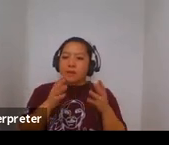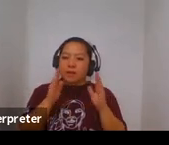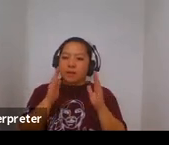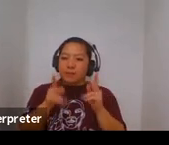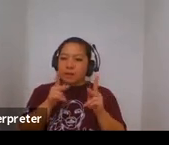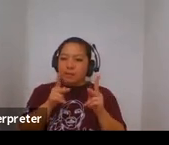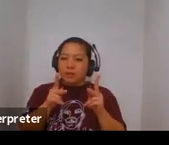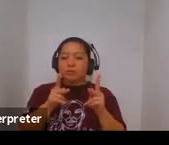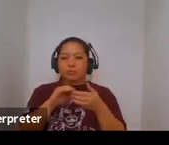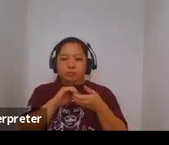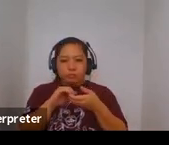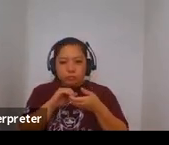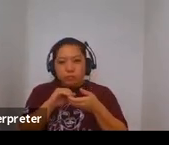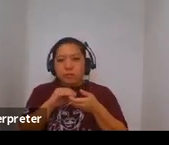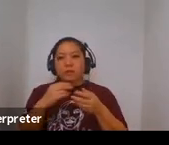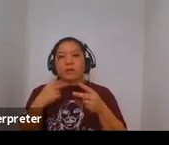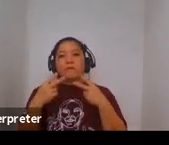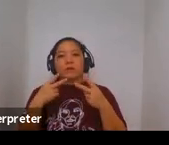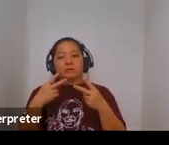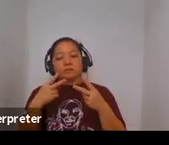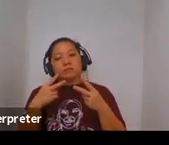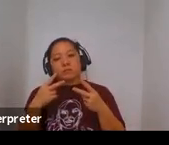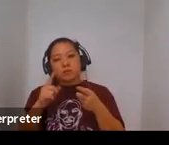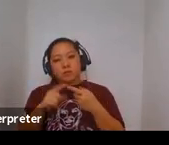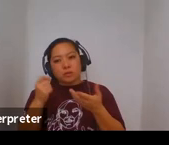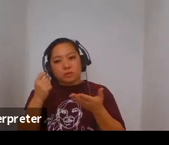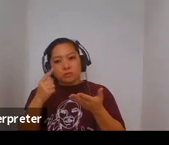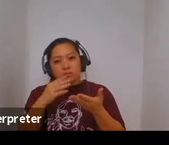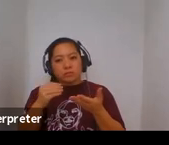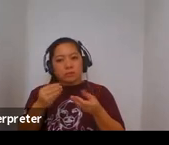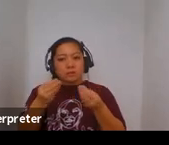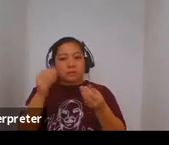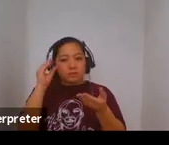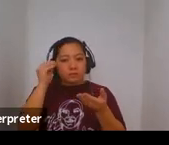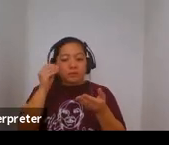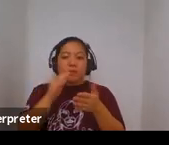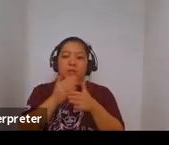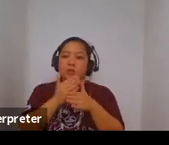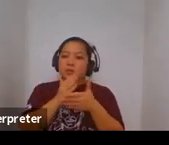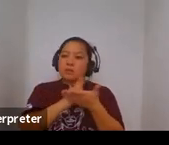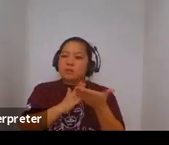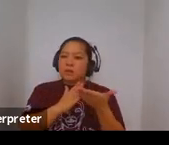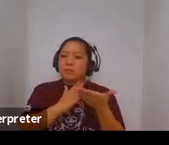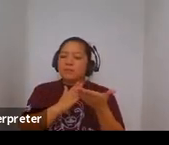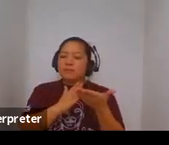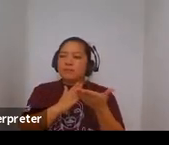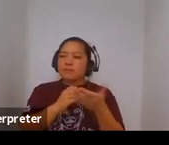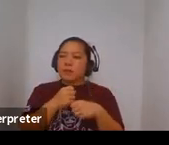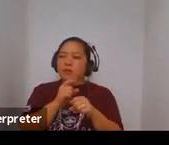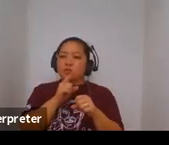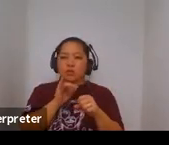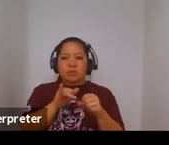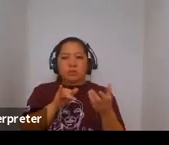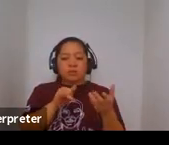to the table and voices to the table to start peeling back the shame and